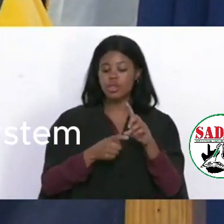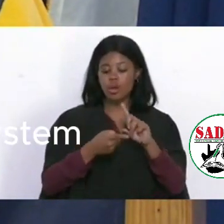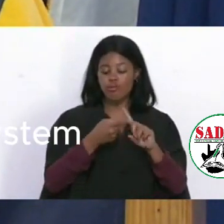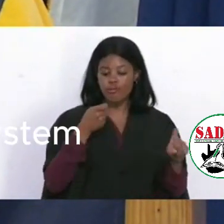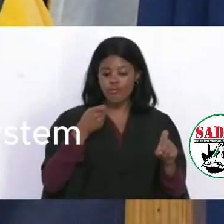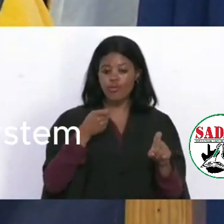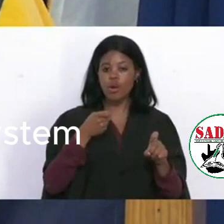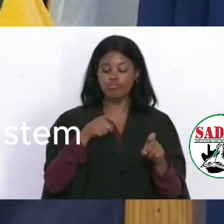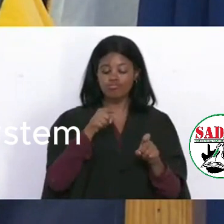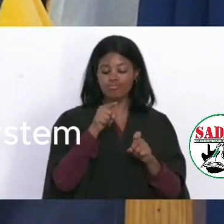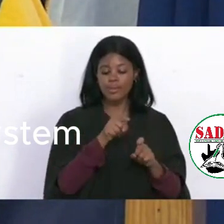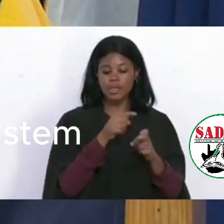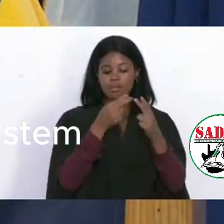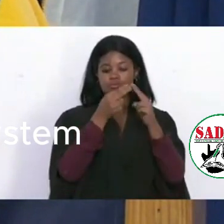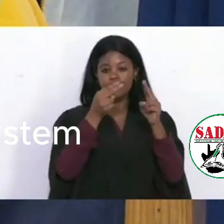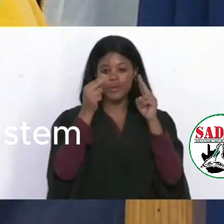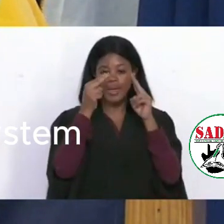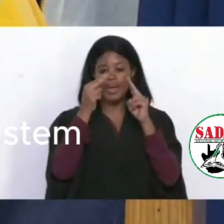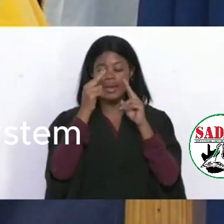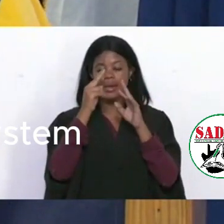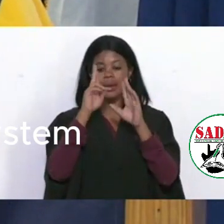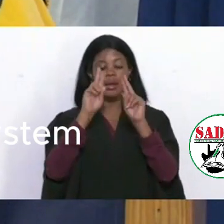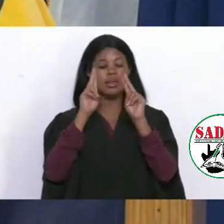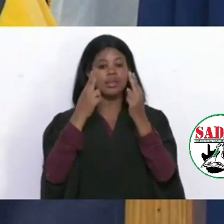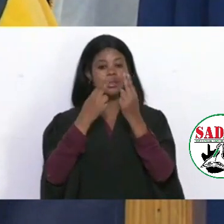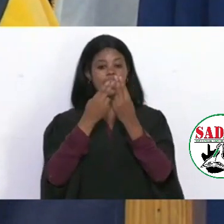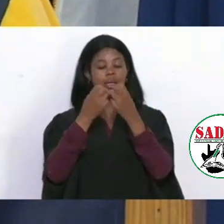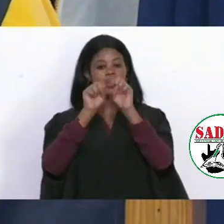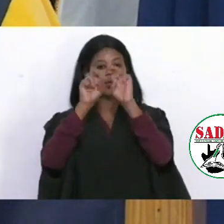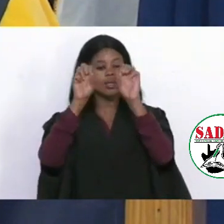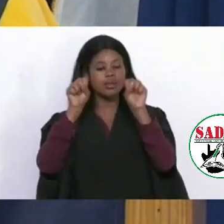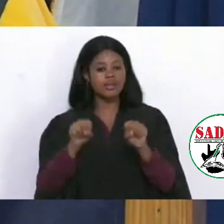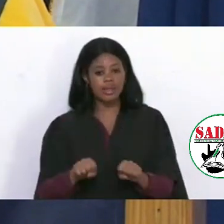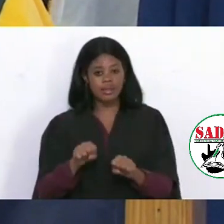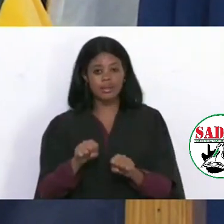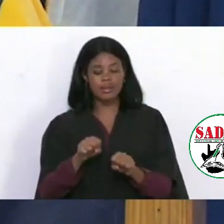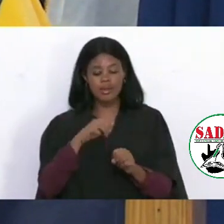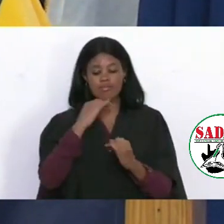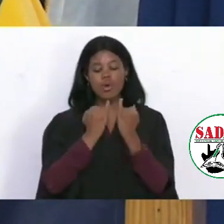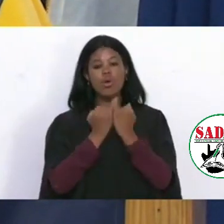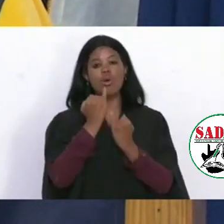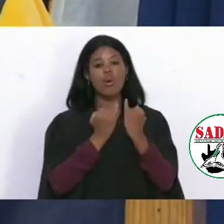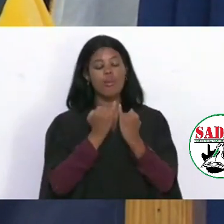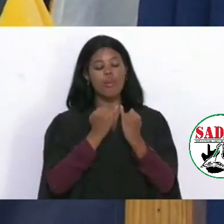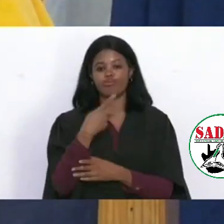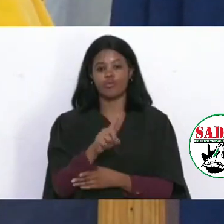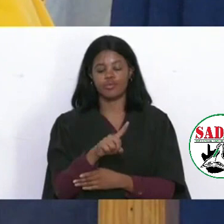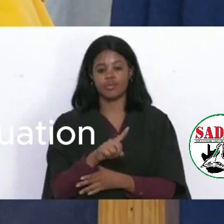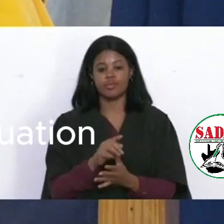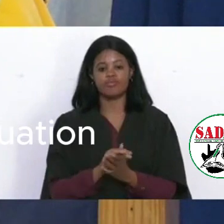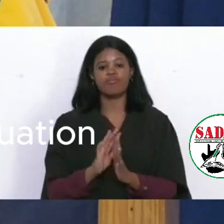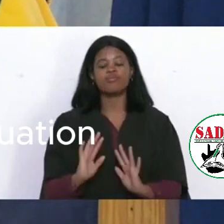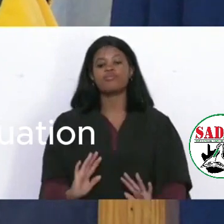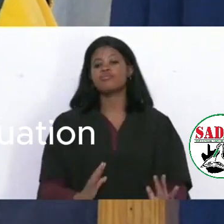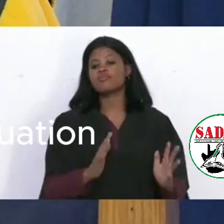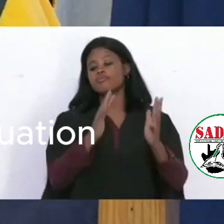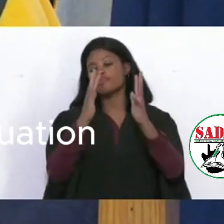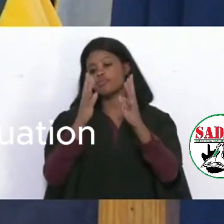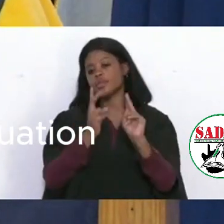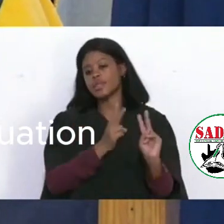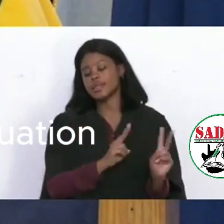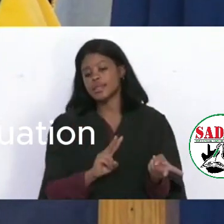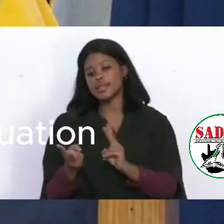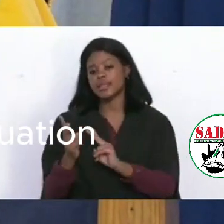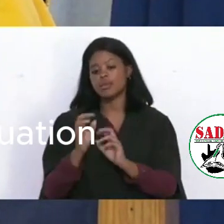from within a university and national system that compares well internationally. Congratulations once